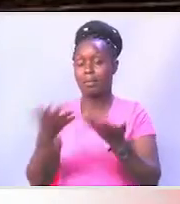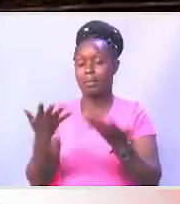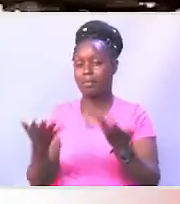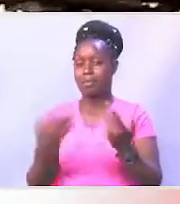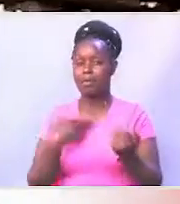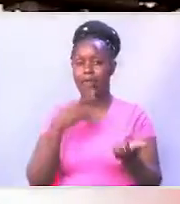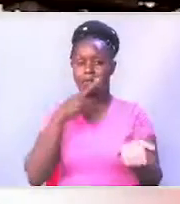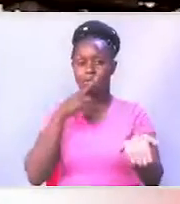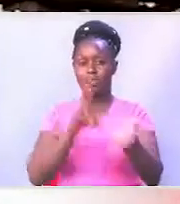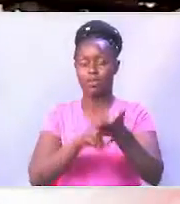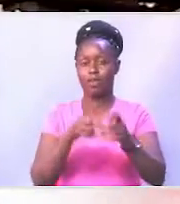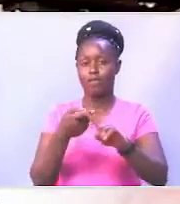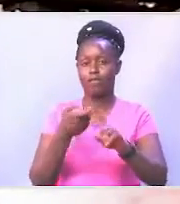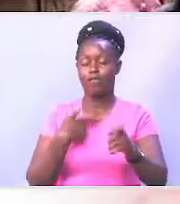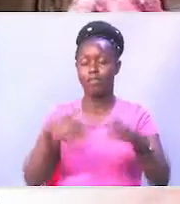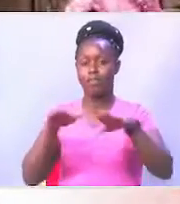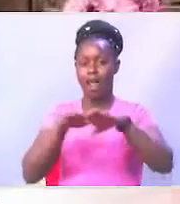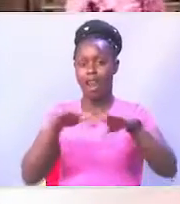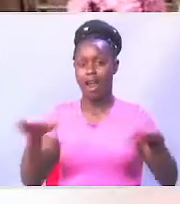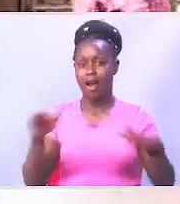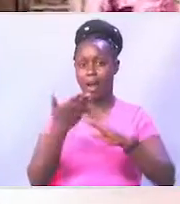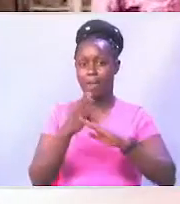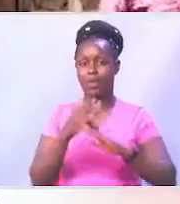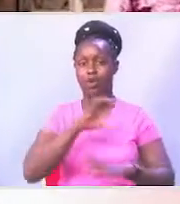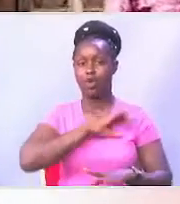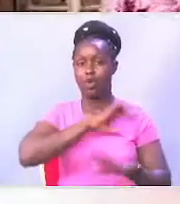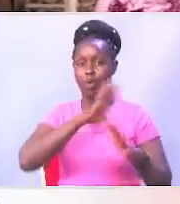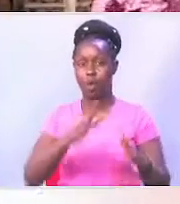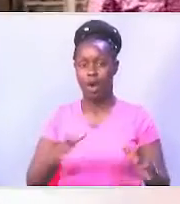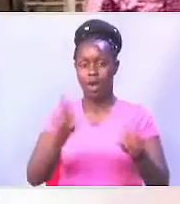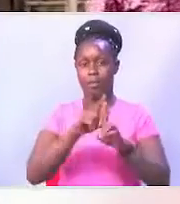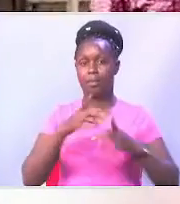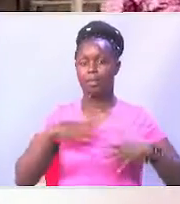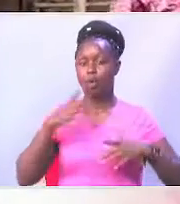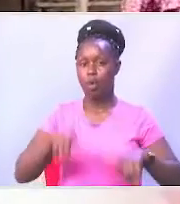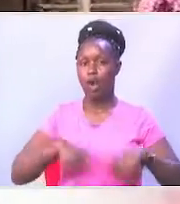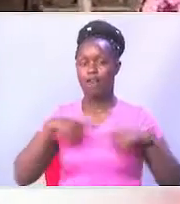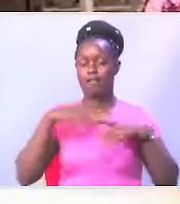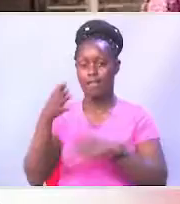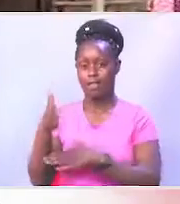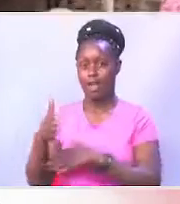resulted out of a land dispute between ranch owners and squatters. 9